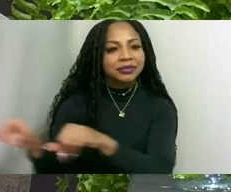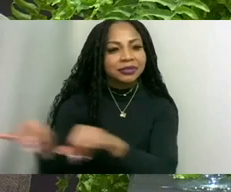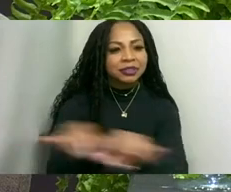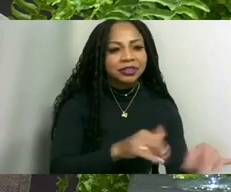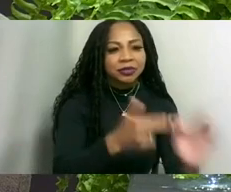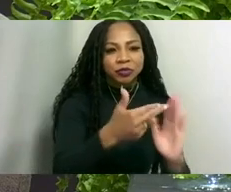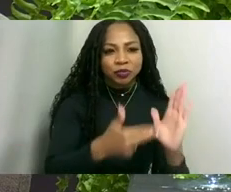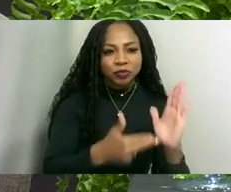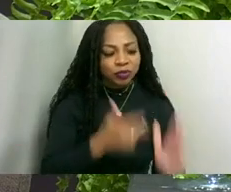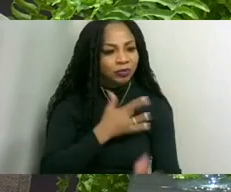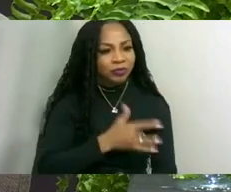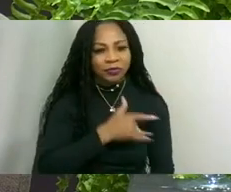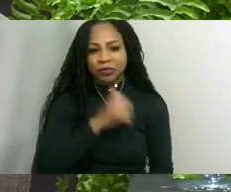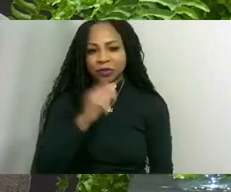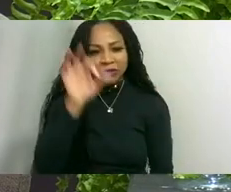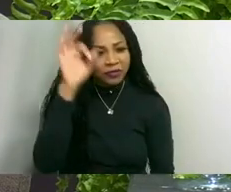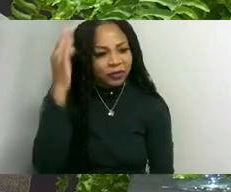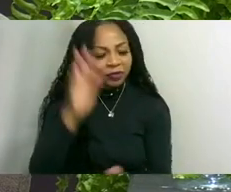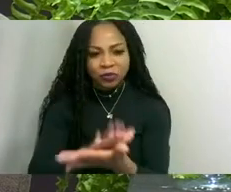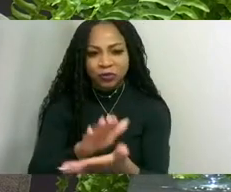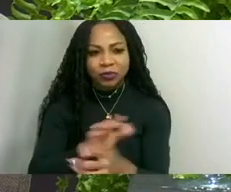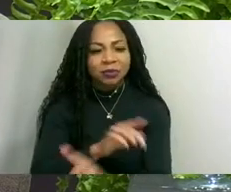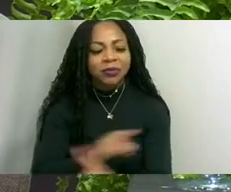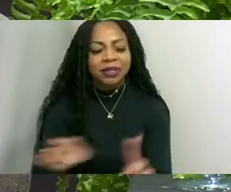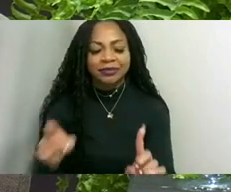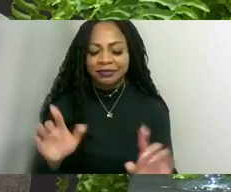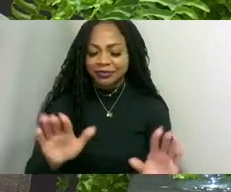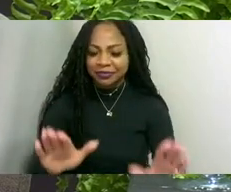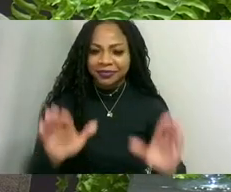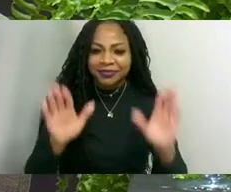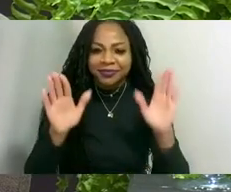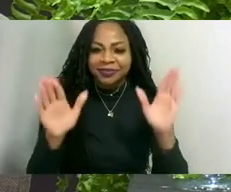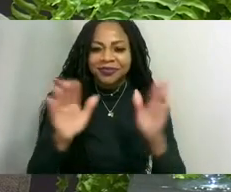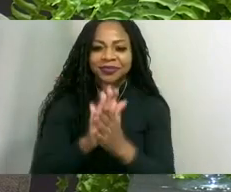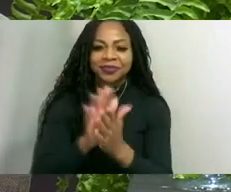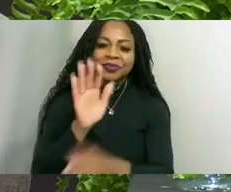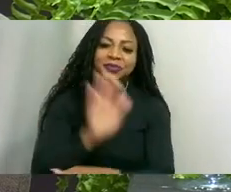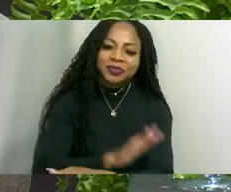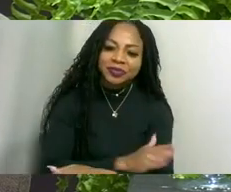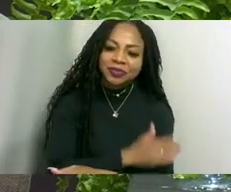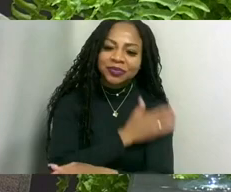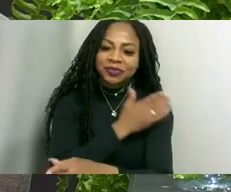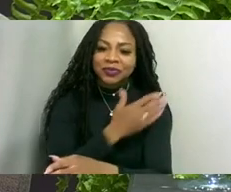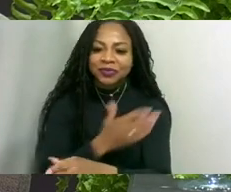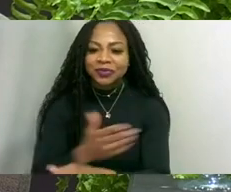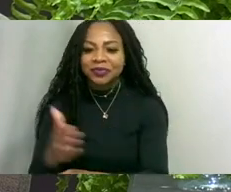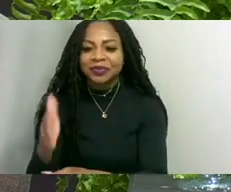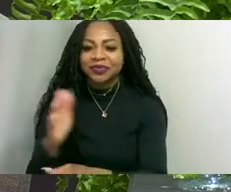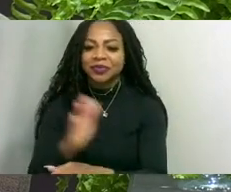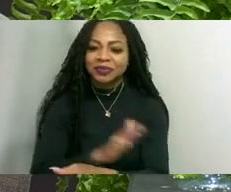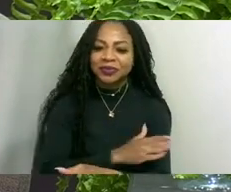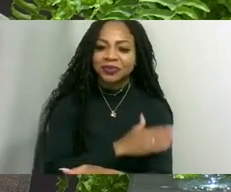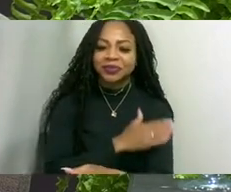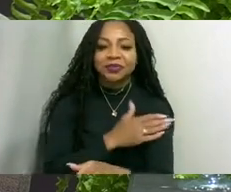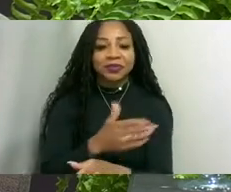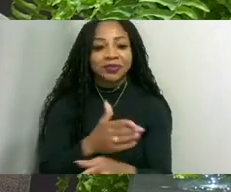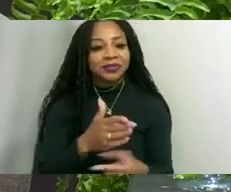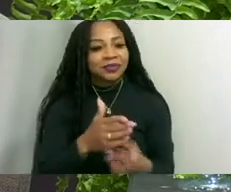and it's just amazing. And music is obligatory, you have to, it's part of the